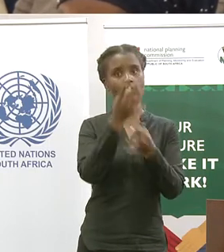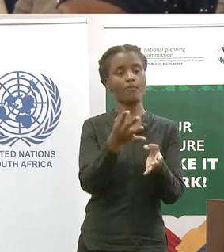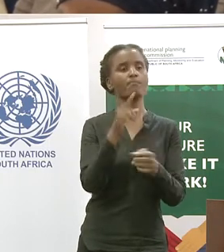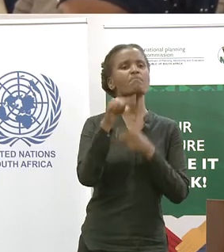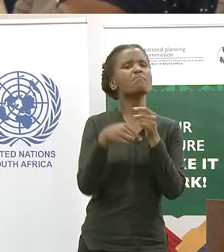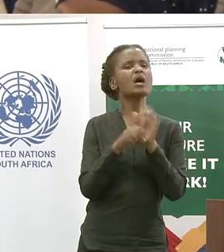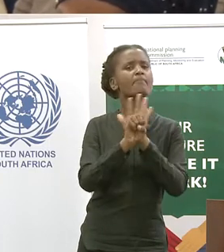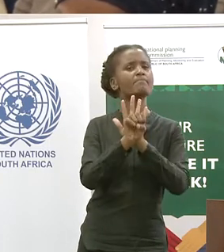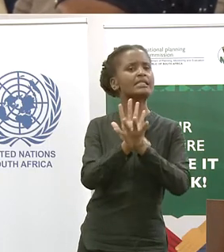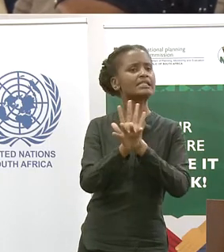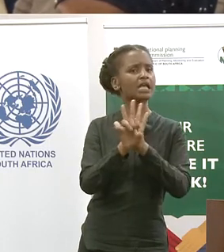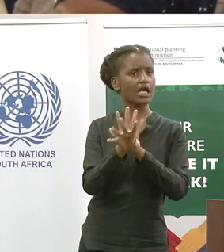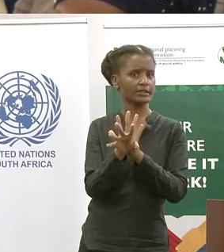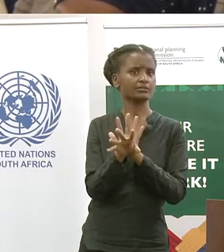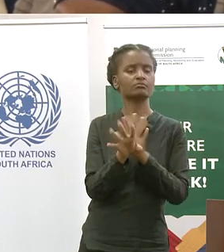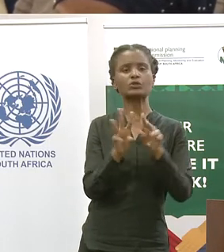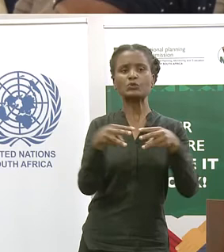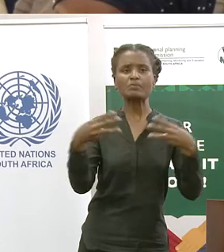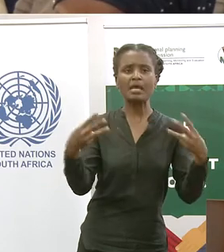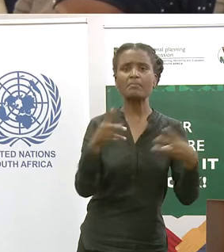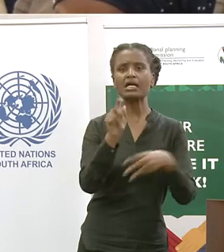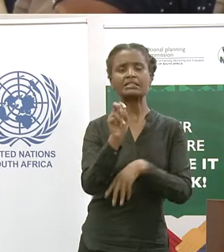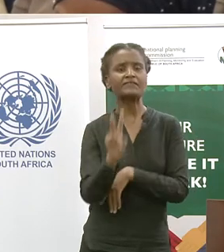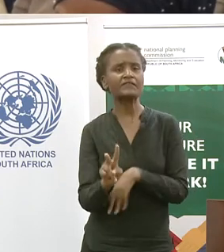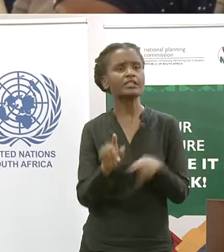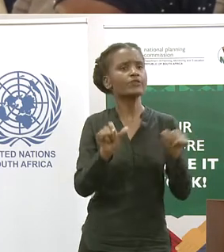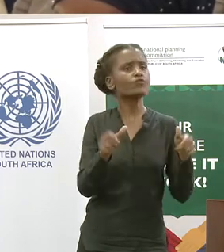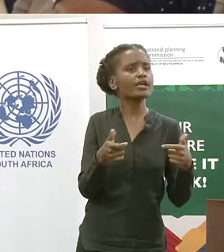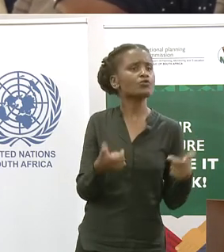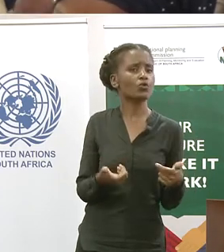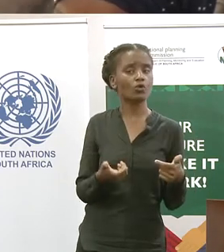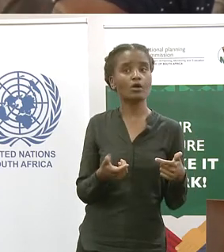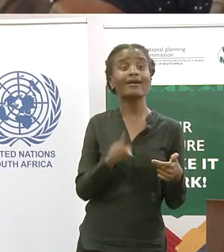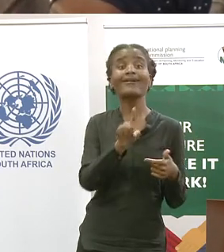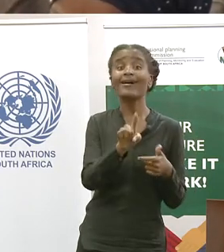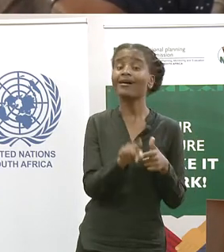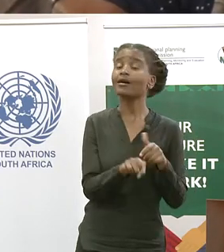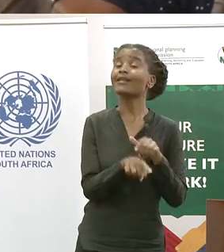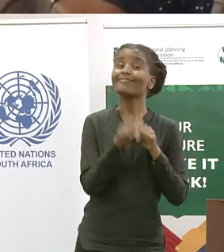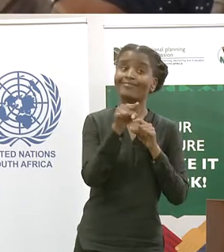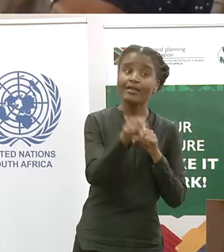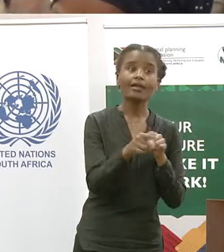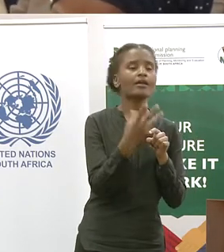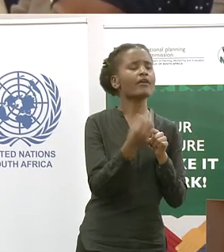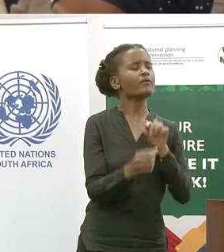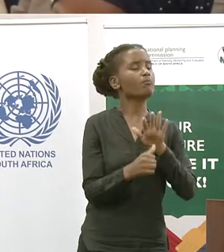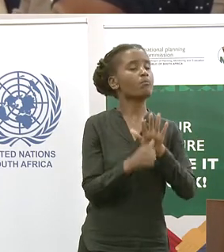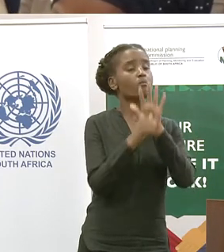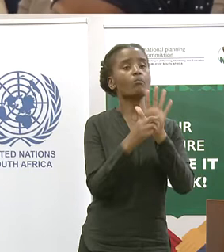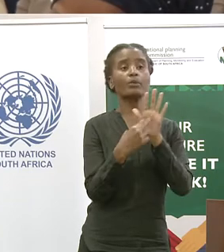media. Media plays a very important role in society,